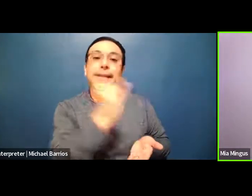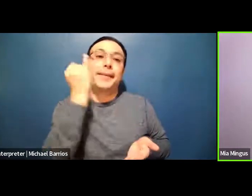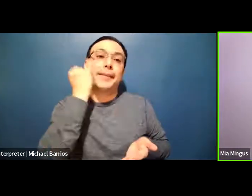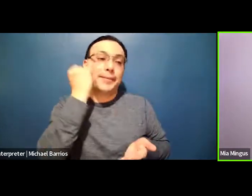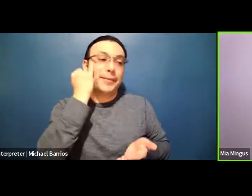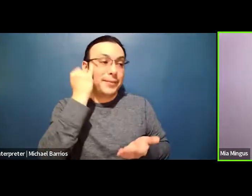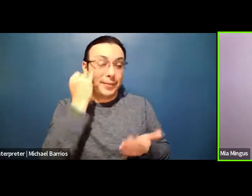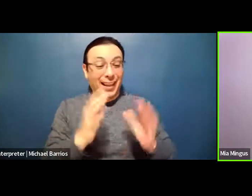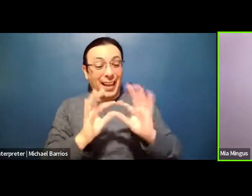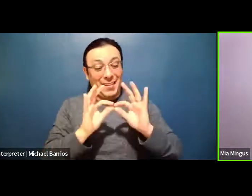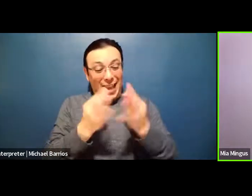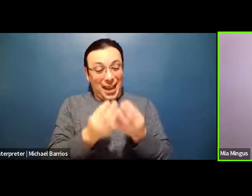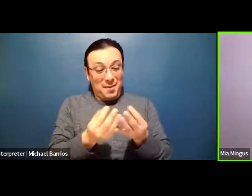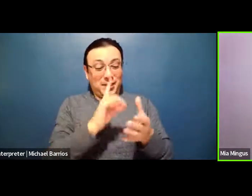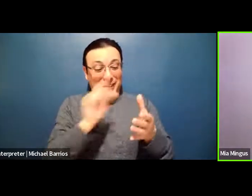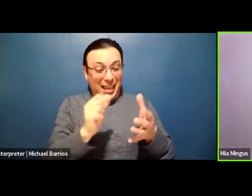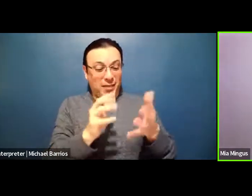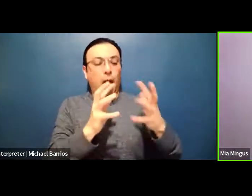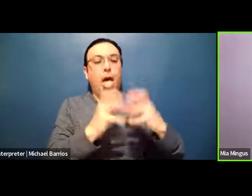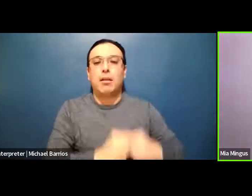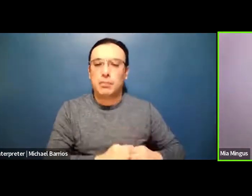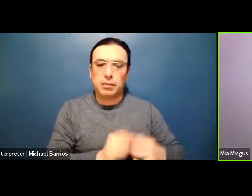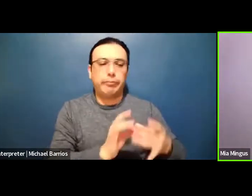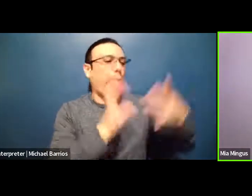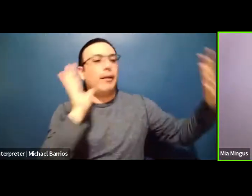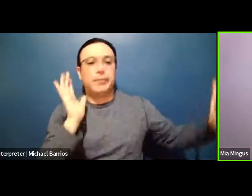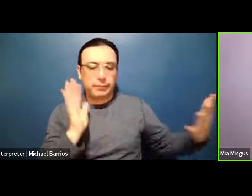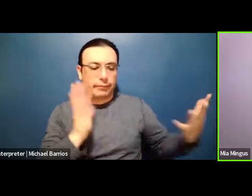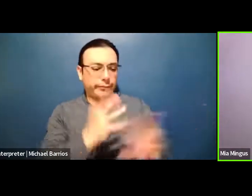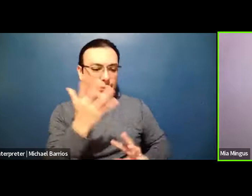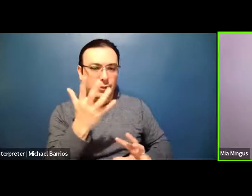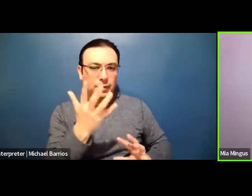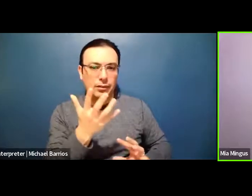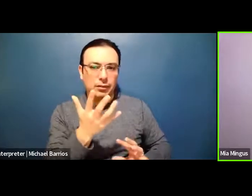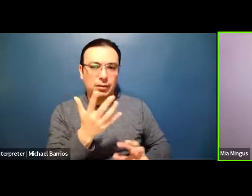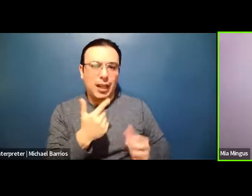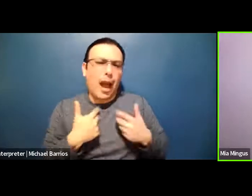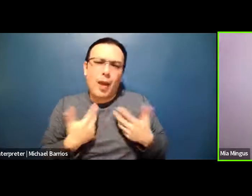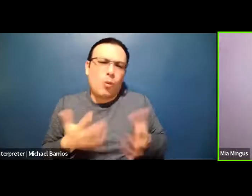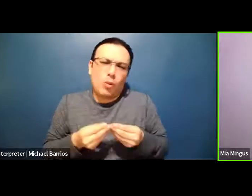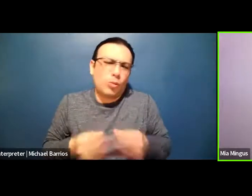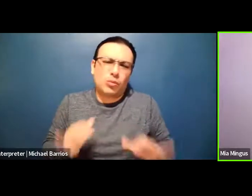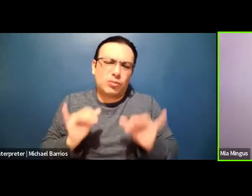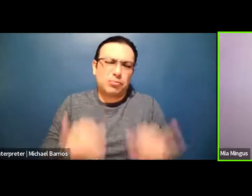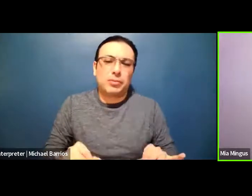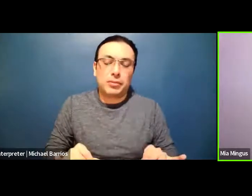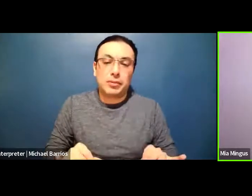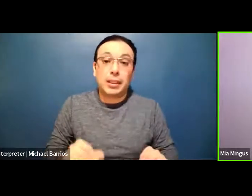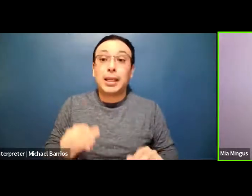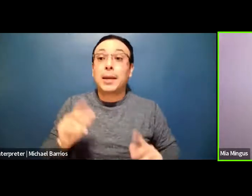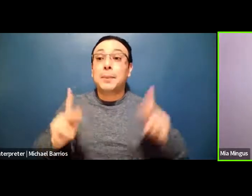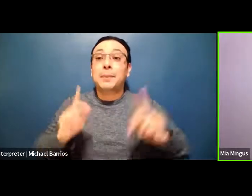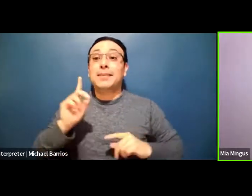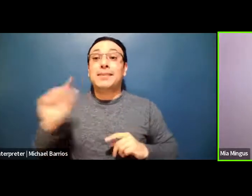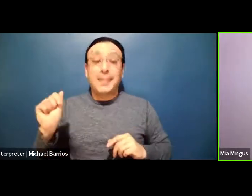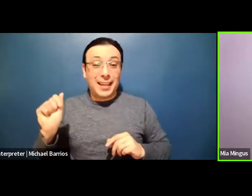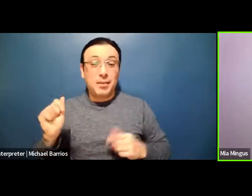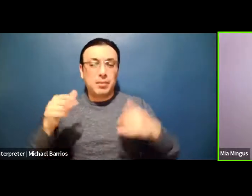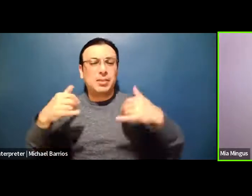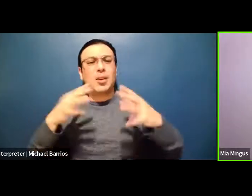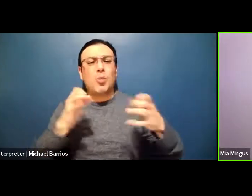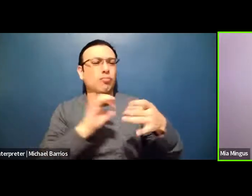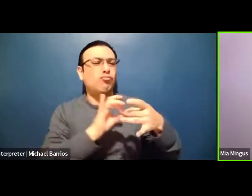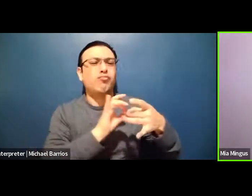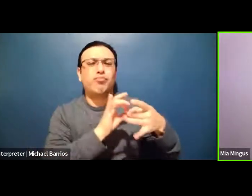or traumatizes. Disabled people are often so hungry for genuine connection and belonging, especially